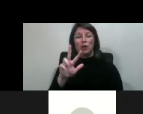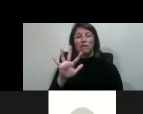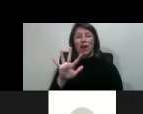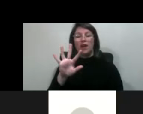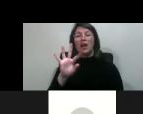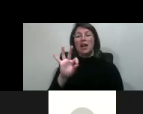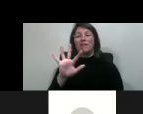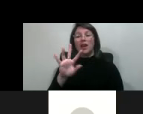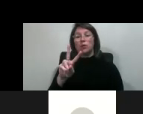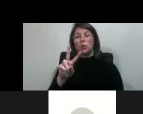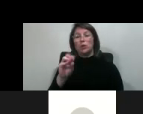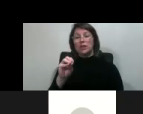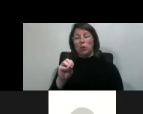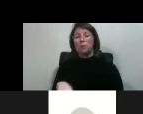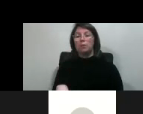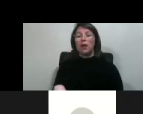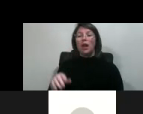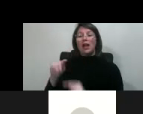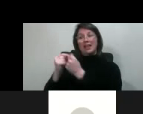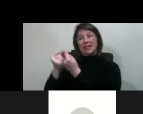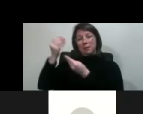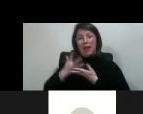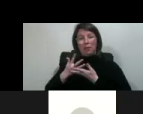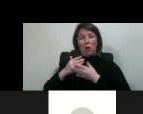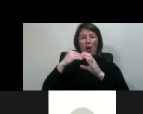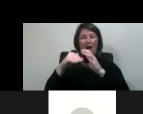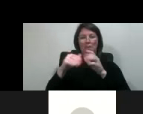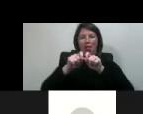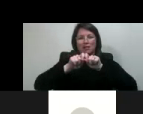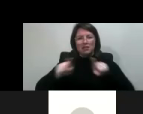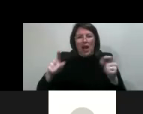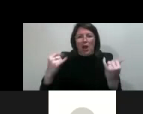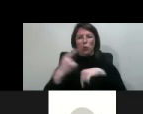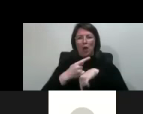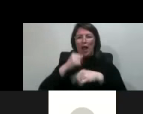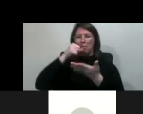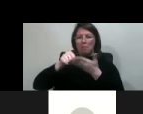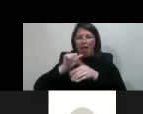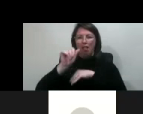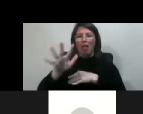617-635-9520. And the team is letting me know that the emails actually went out today and mailers later this week.